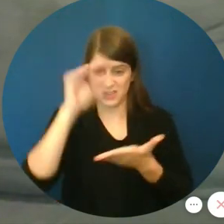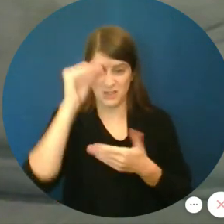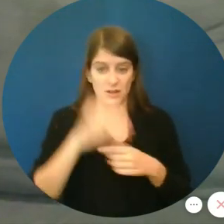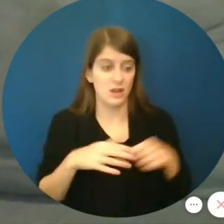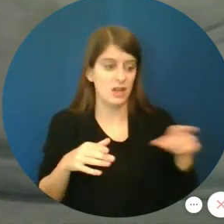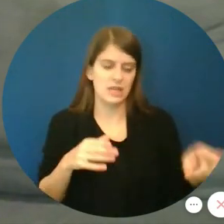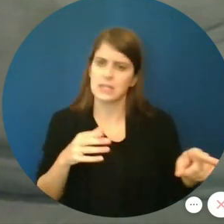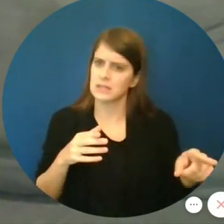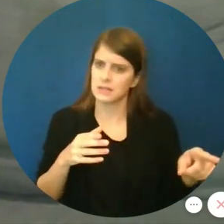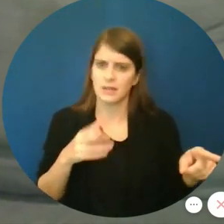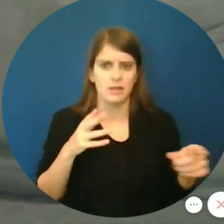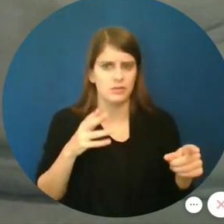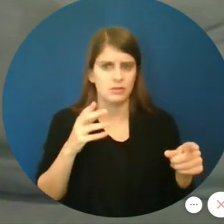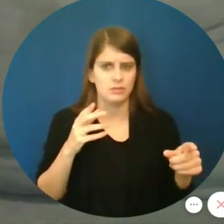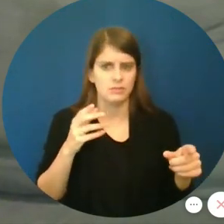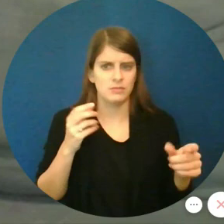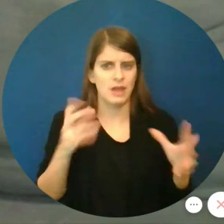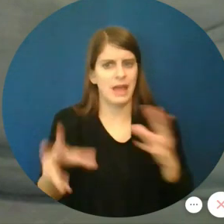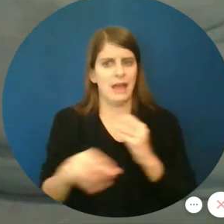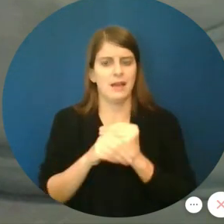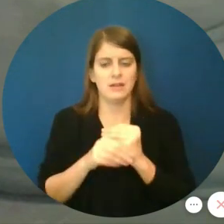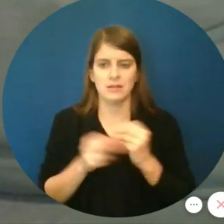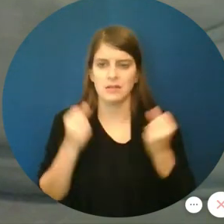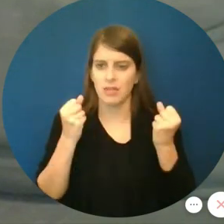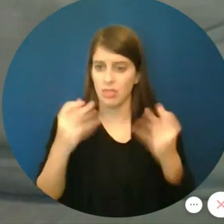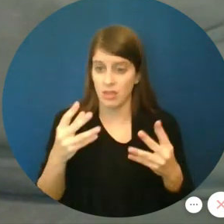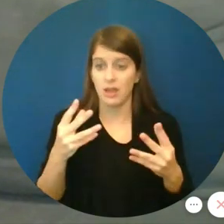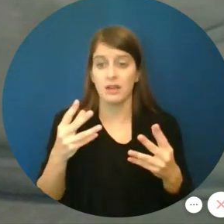significant contributions to our world